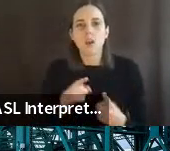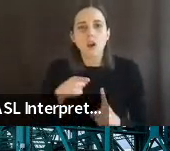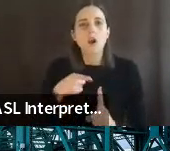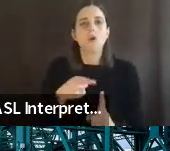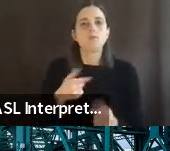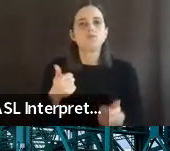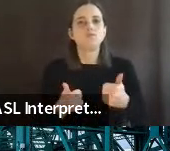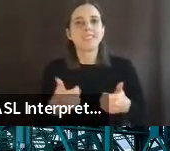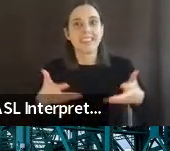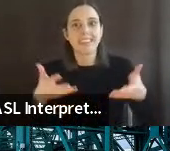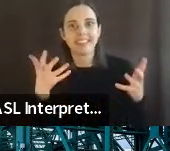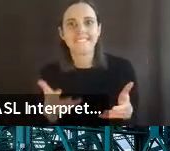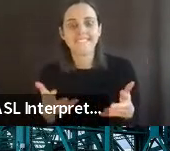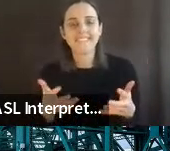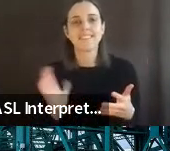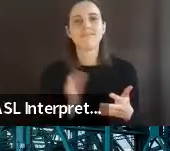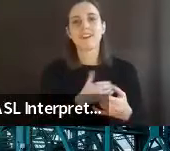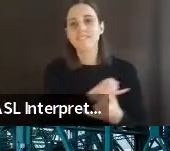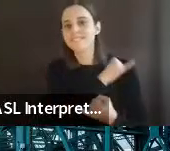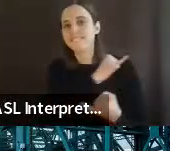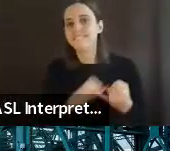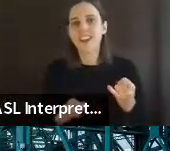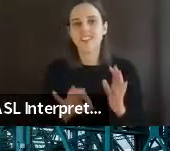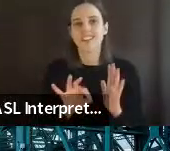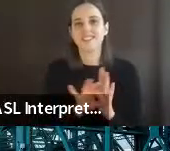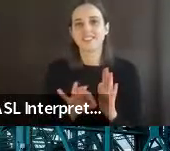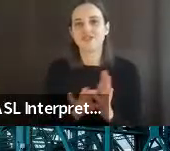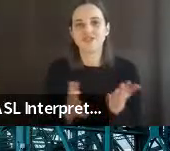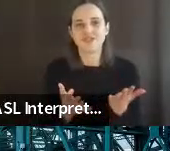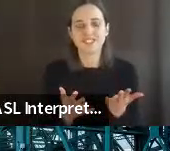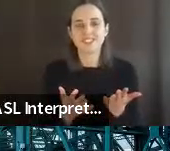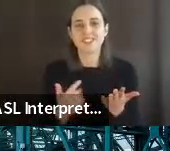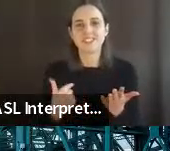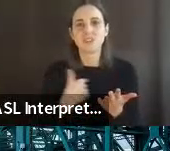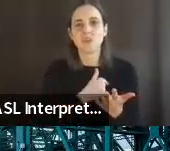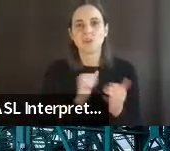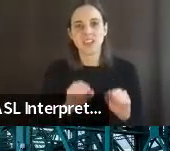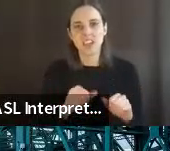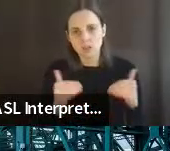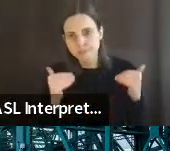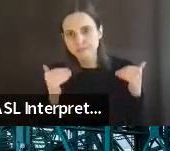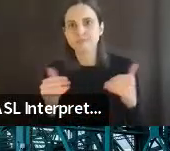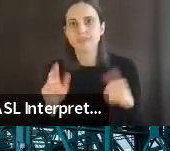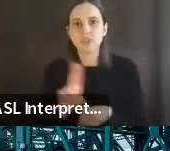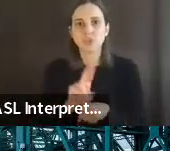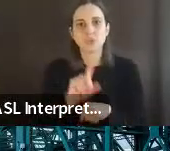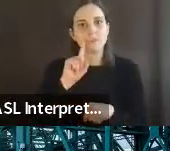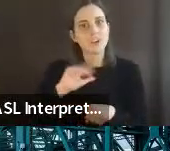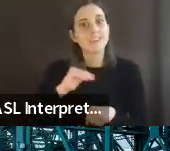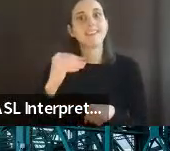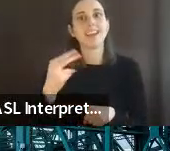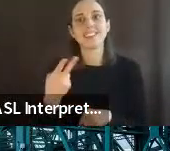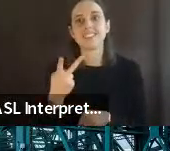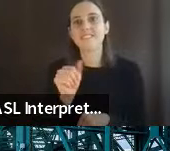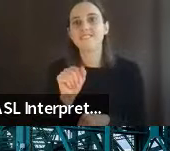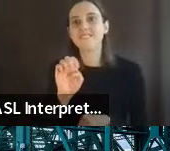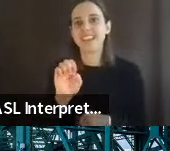final selections to take into this next phase of planning. So Kelly.